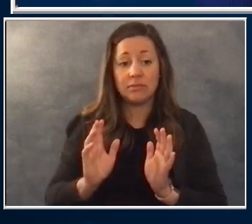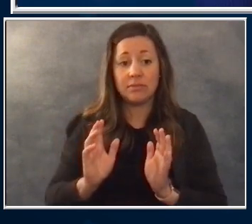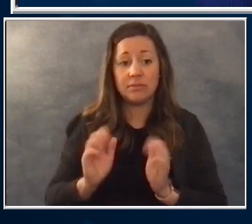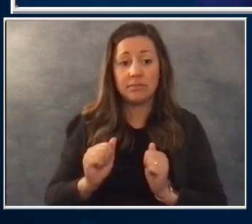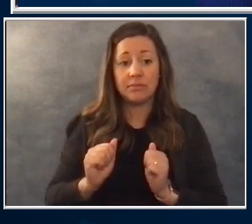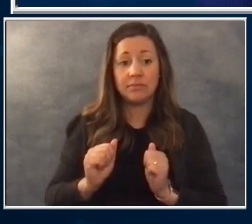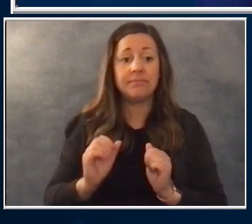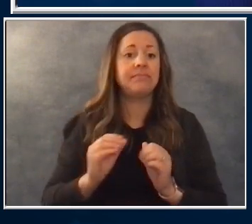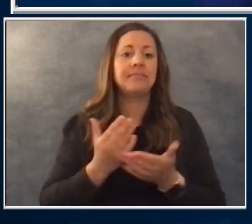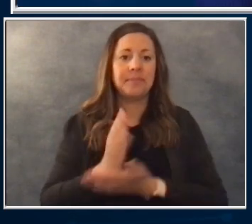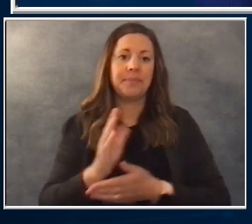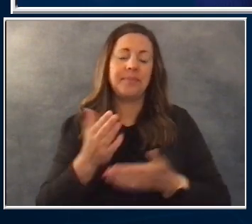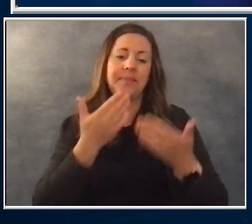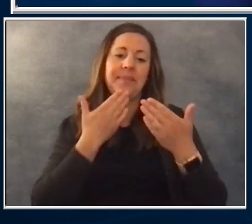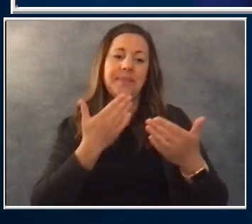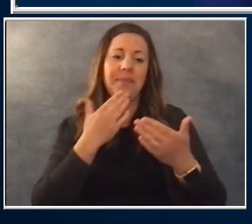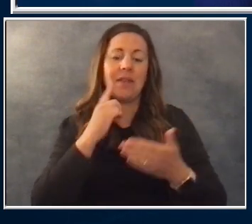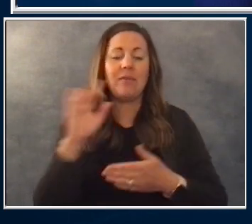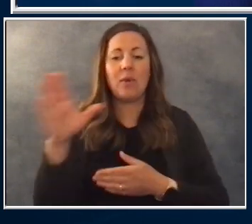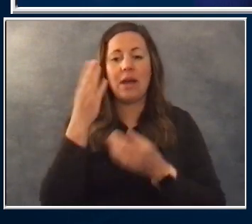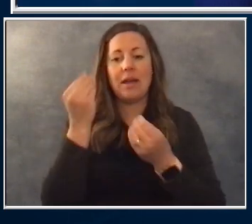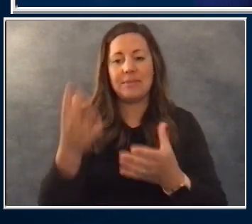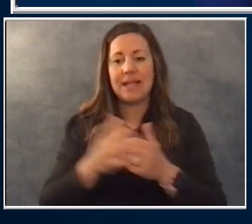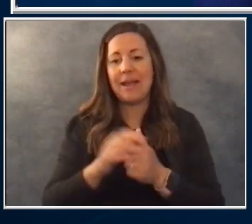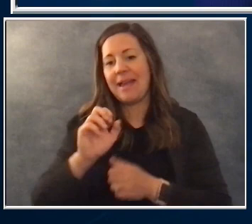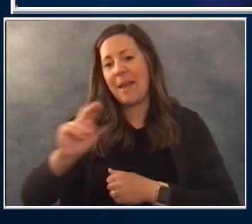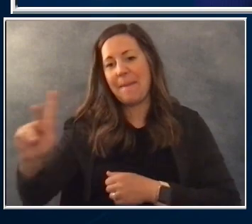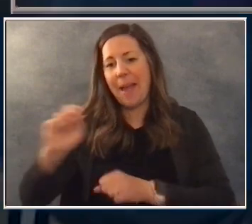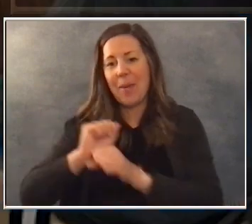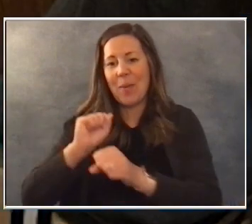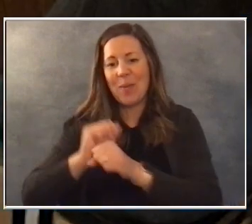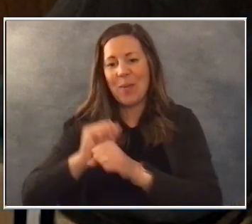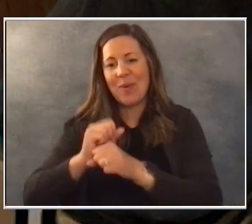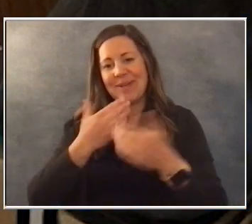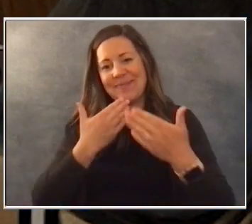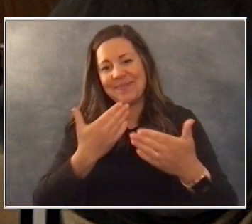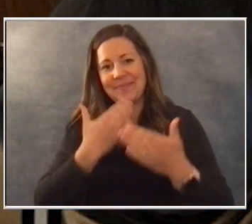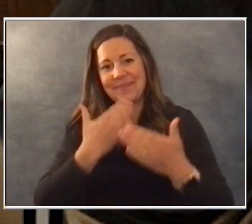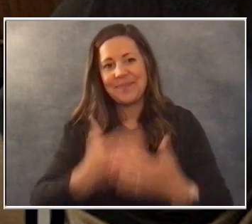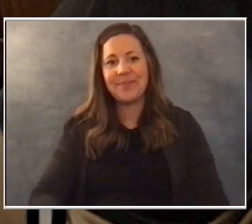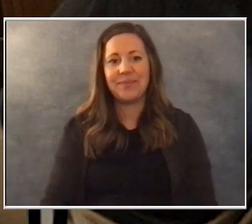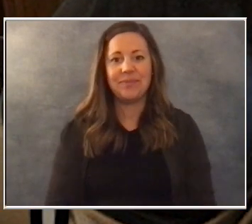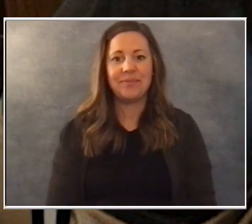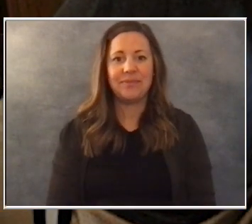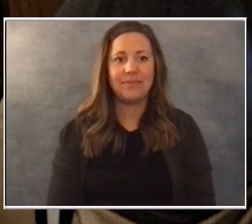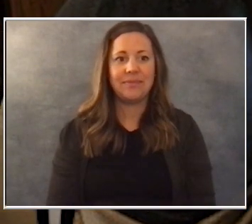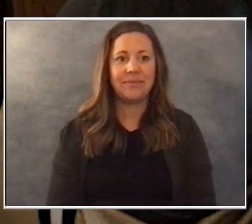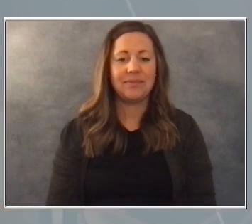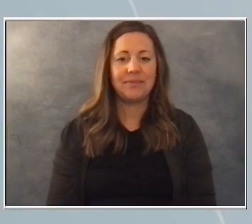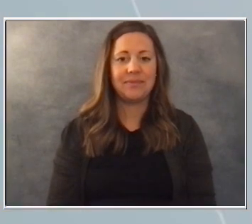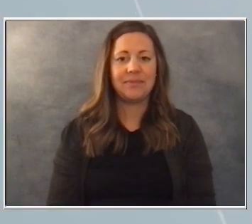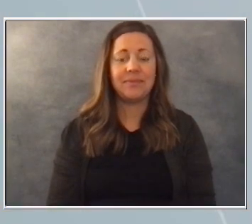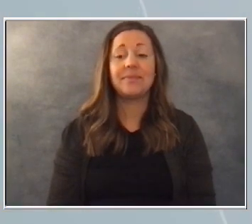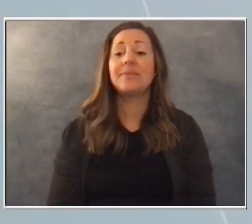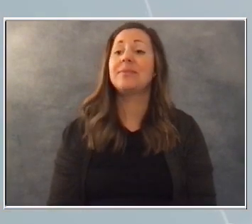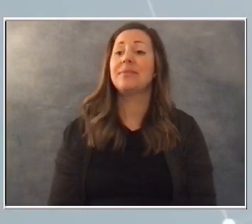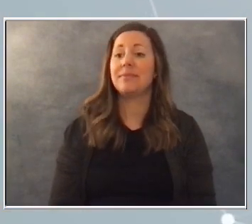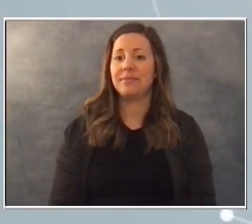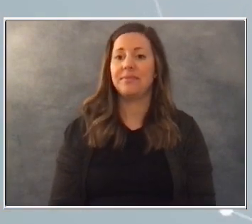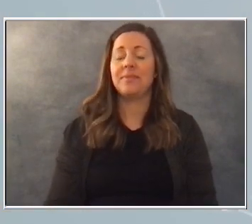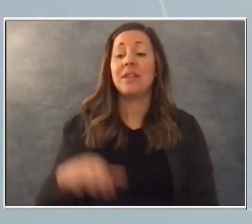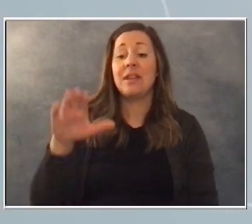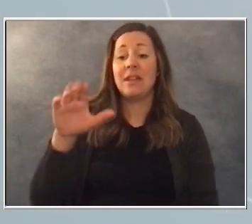All right, Dr. Kumer, thanks for the update. We'll let you get back to work. Thank you. Thank you. Cancer treatment is bad enough, but when COVID hit,